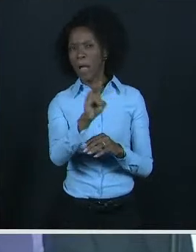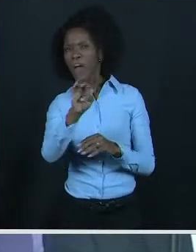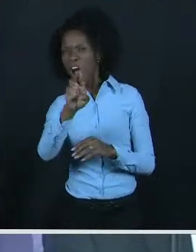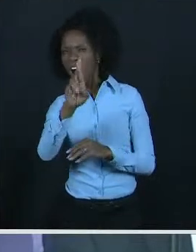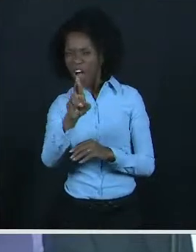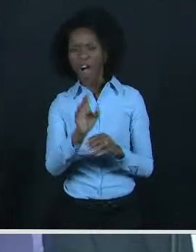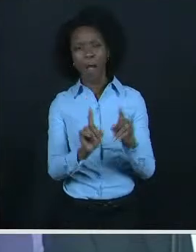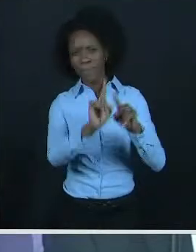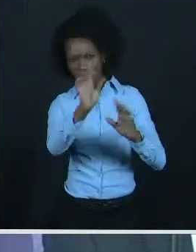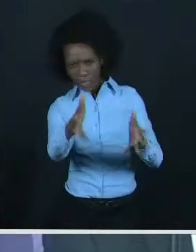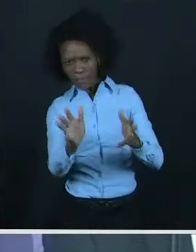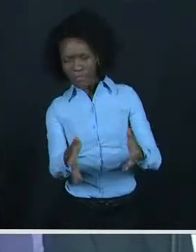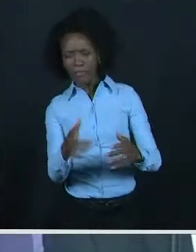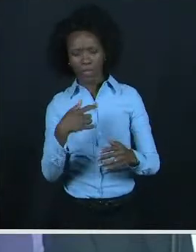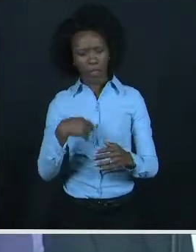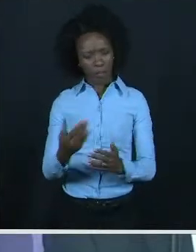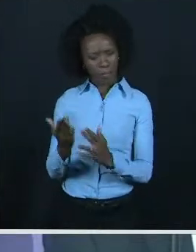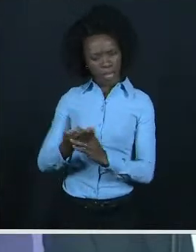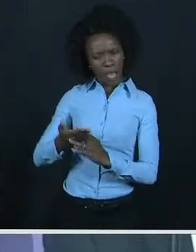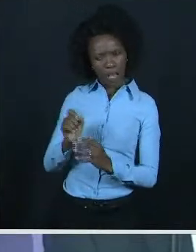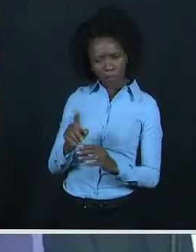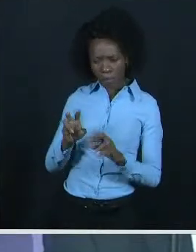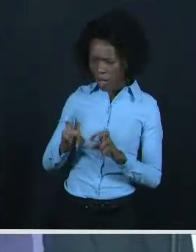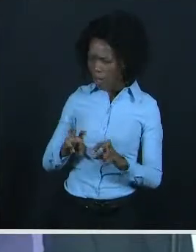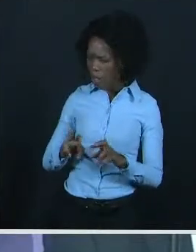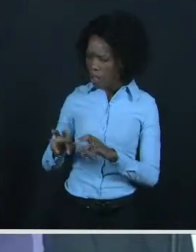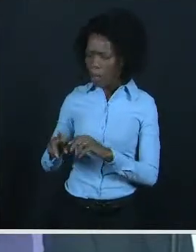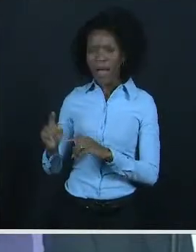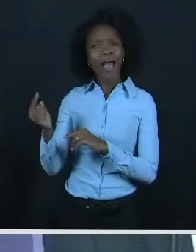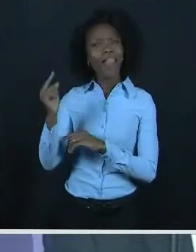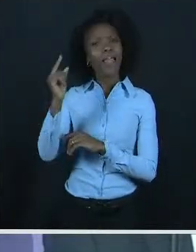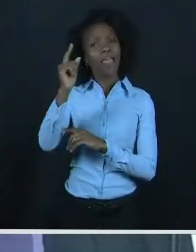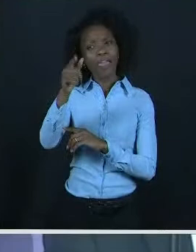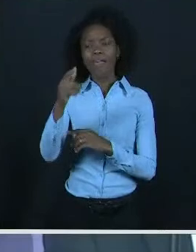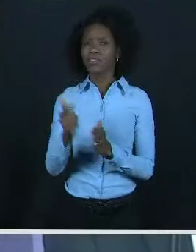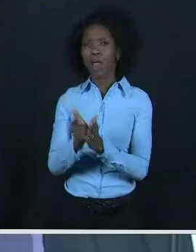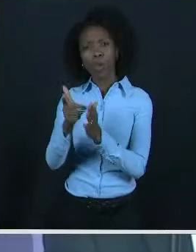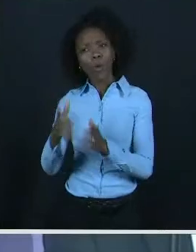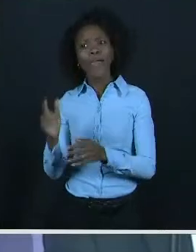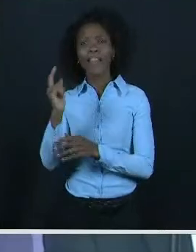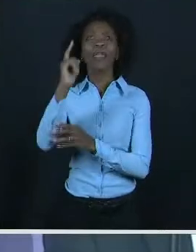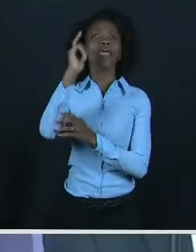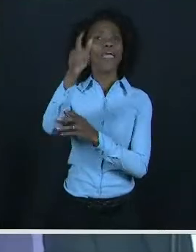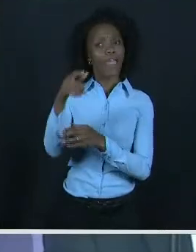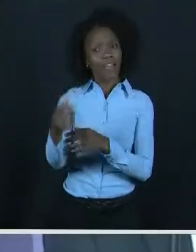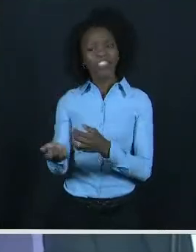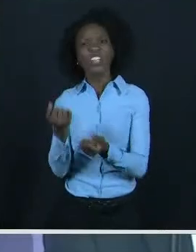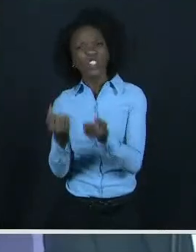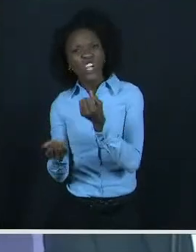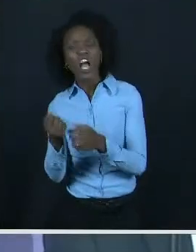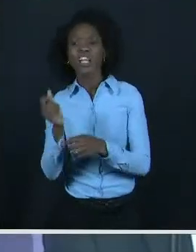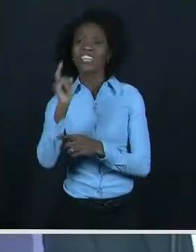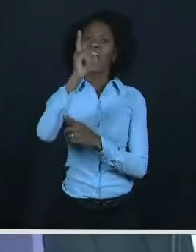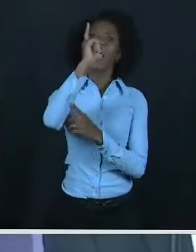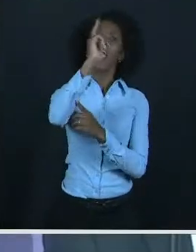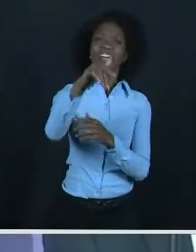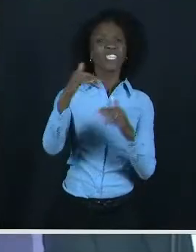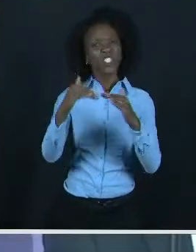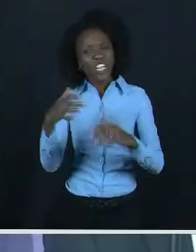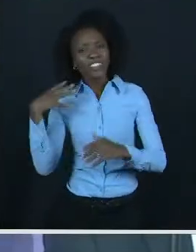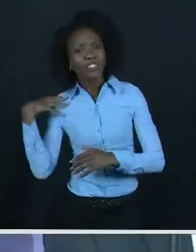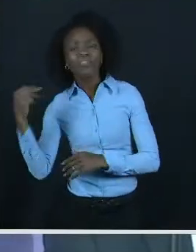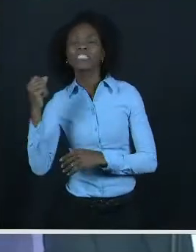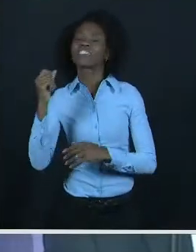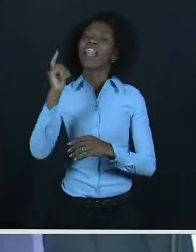and fought for change, and then as a deputy high court judge, then as a foreign minister, then as a justice minister, then as